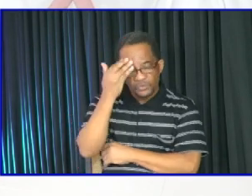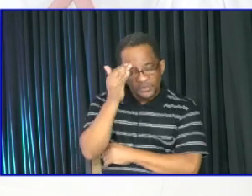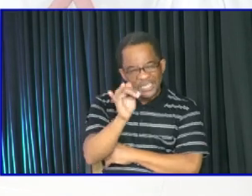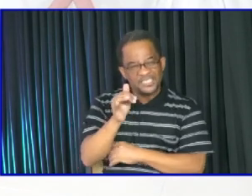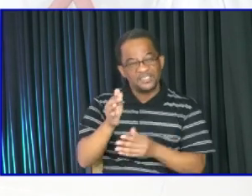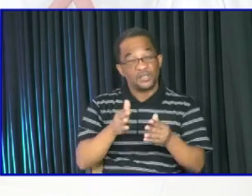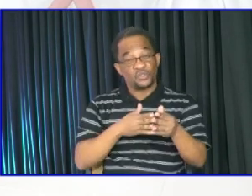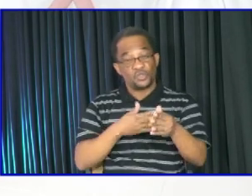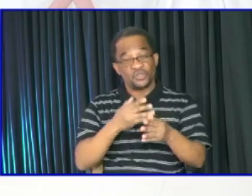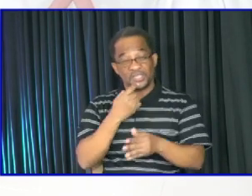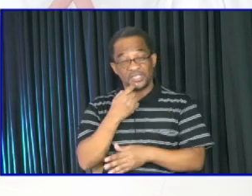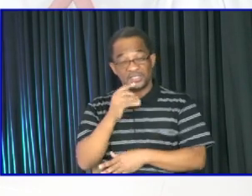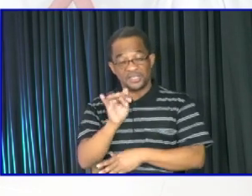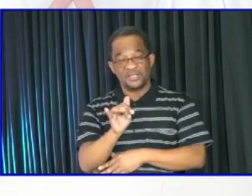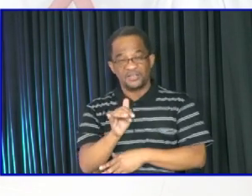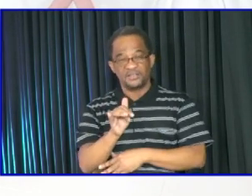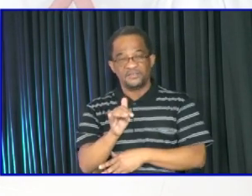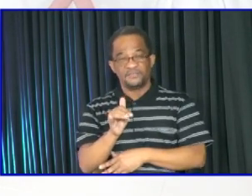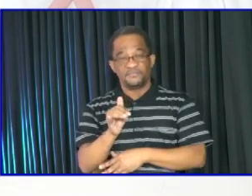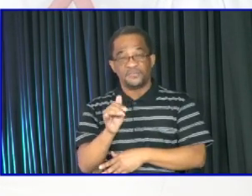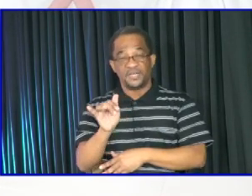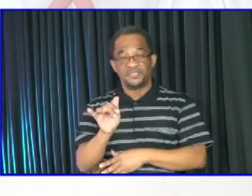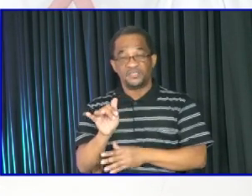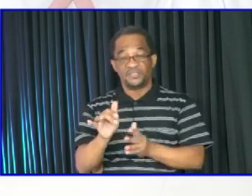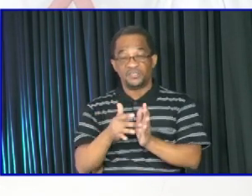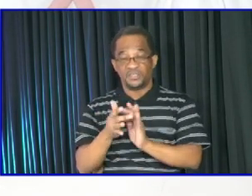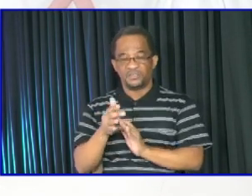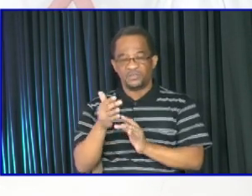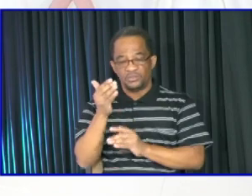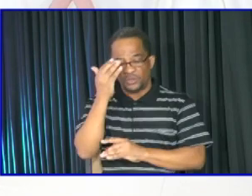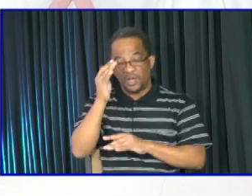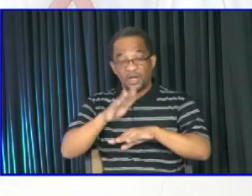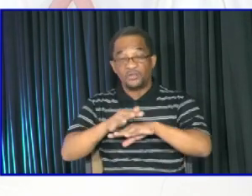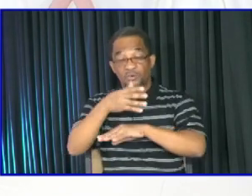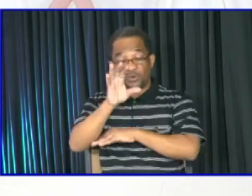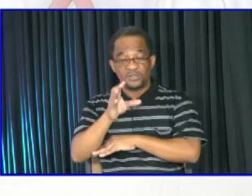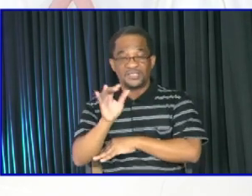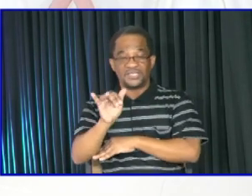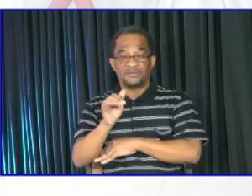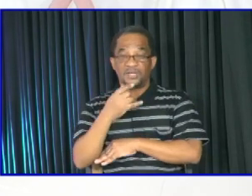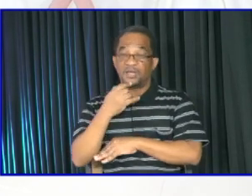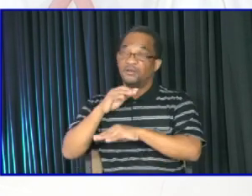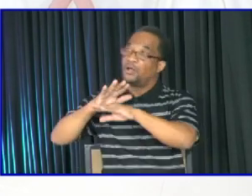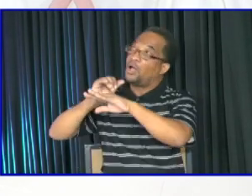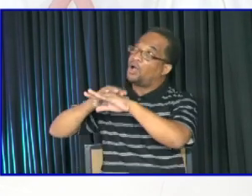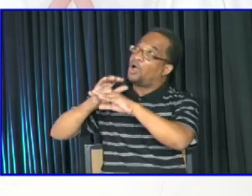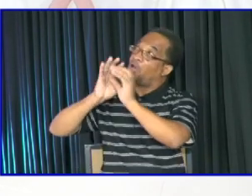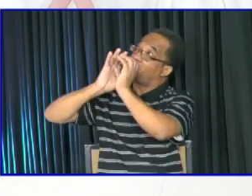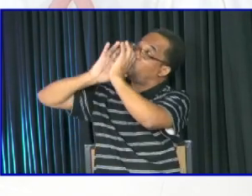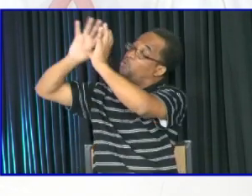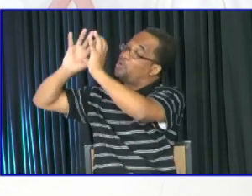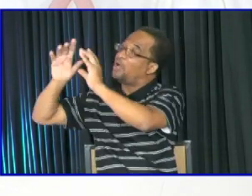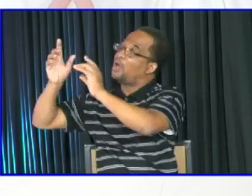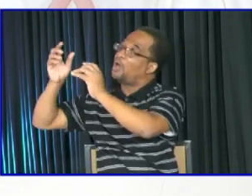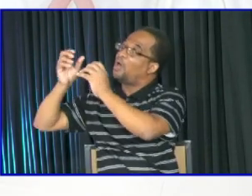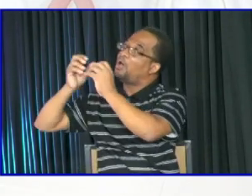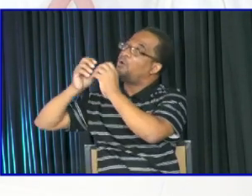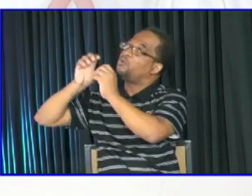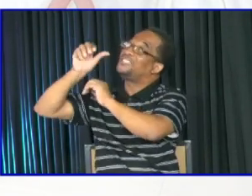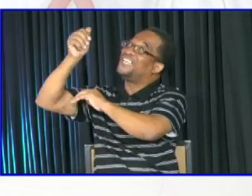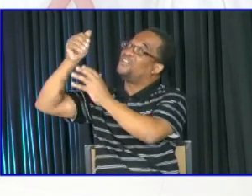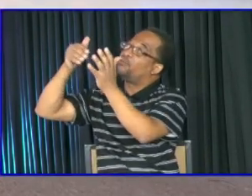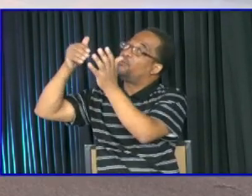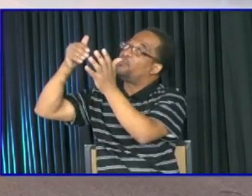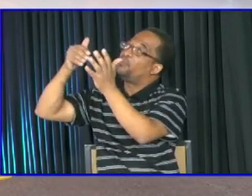angels to destroy the world and set him free. But I declare to you, somebody else said that he